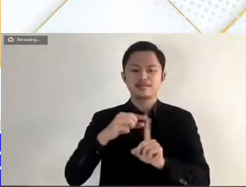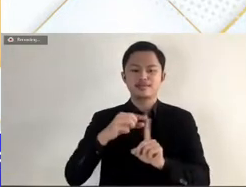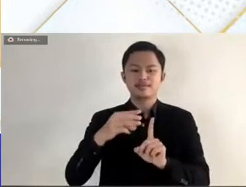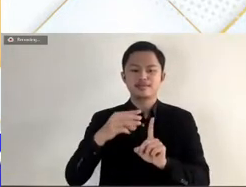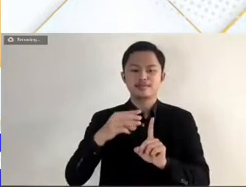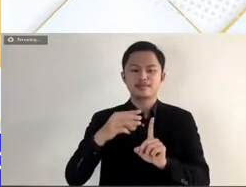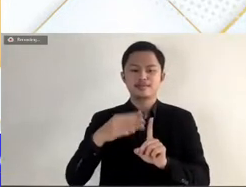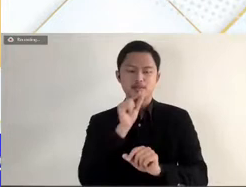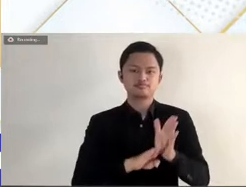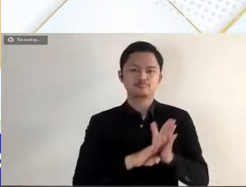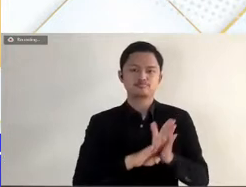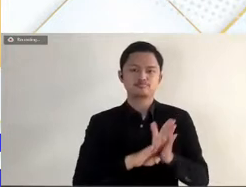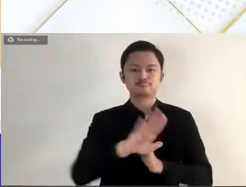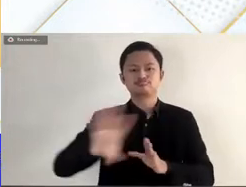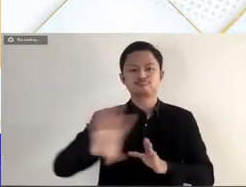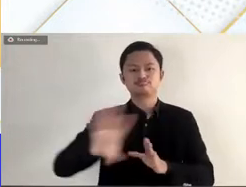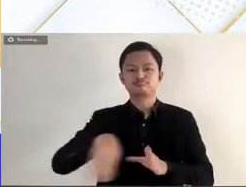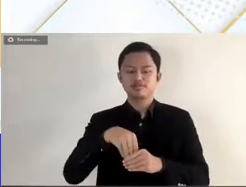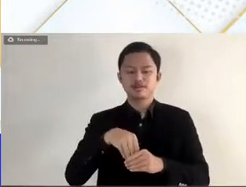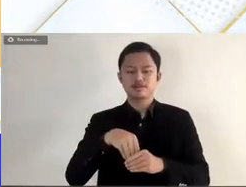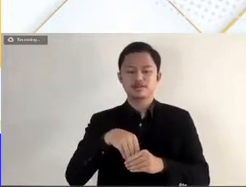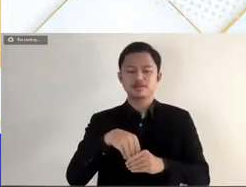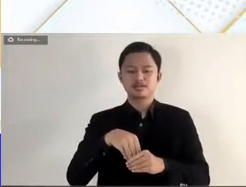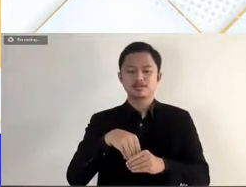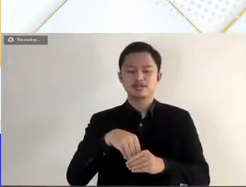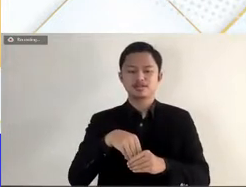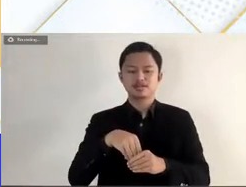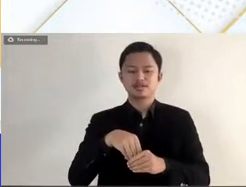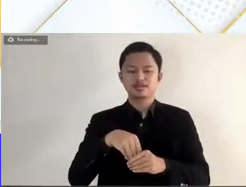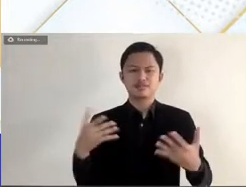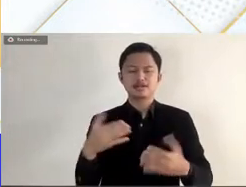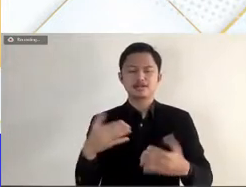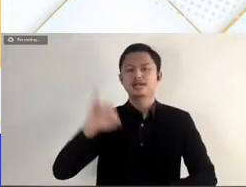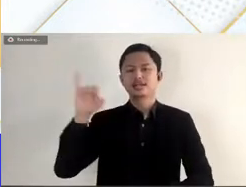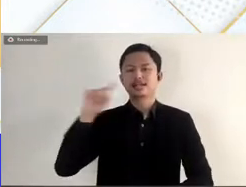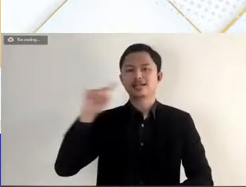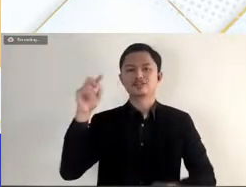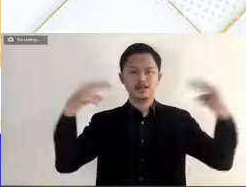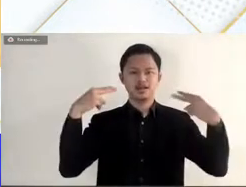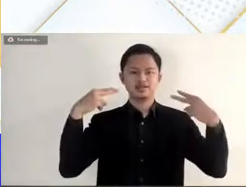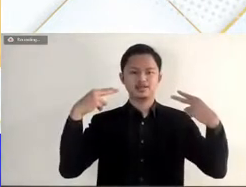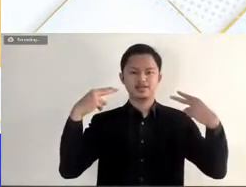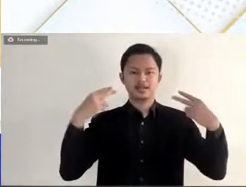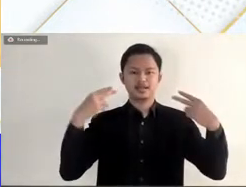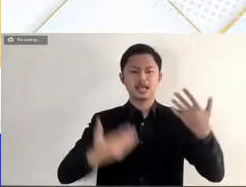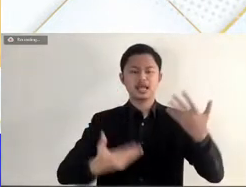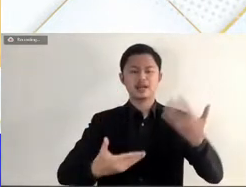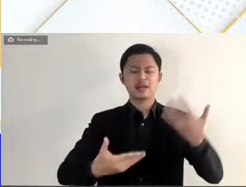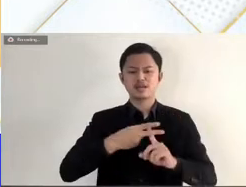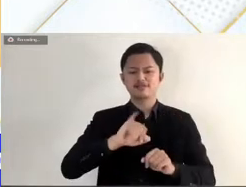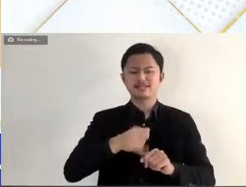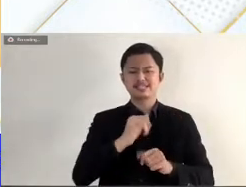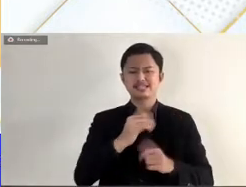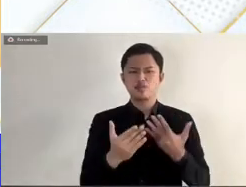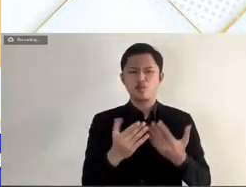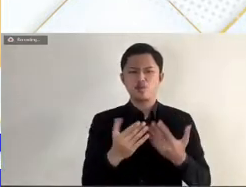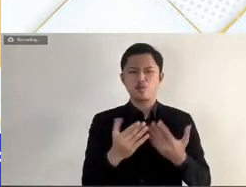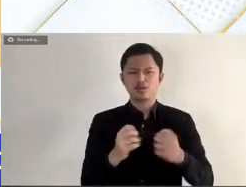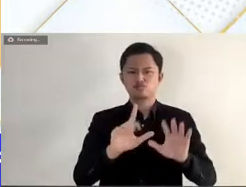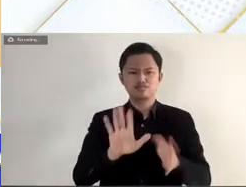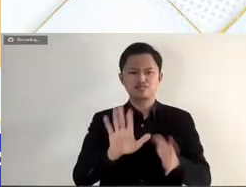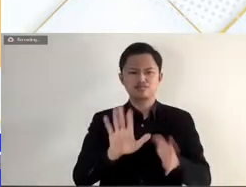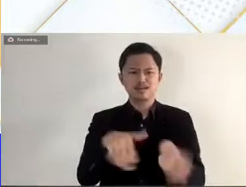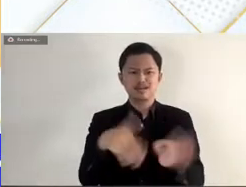its contributions have earned it a strong international reputation, and nearly 60 Fijians have been killed while deployed over the